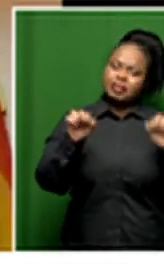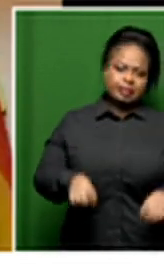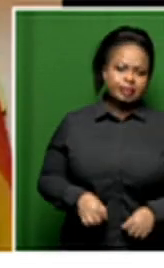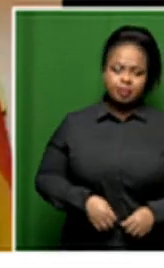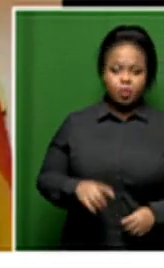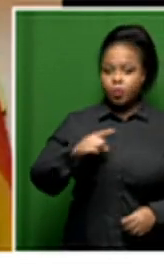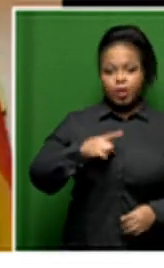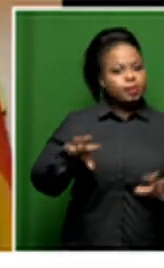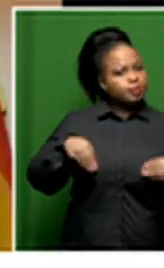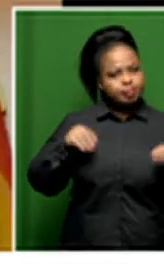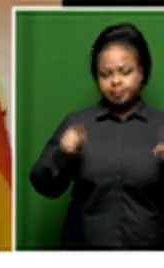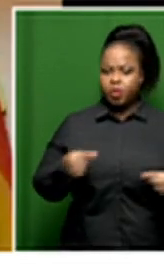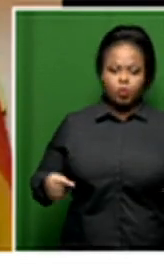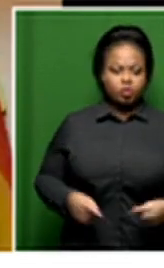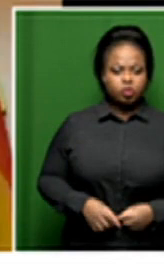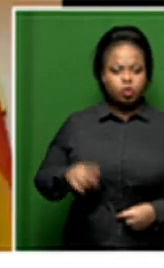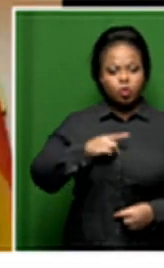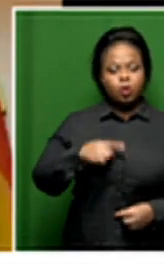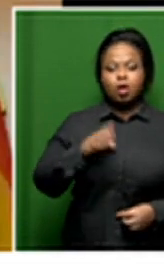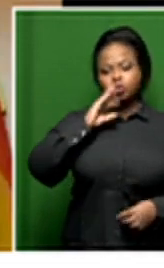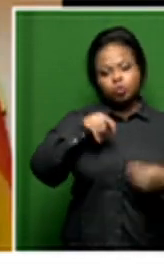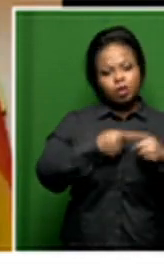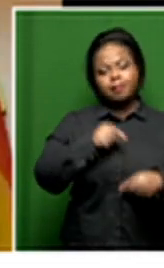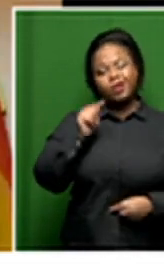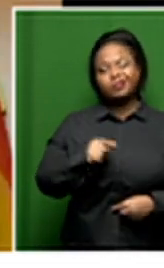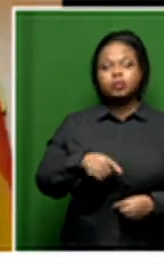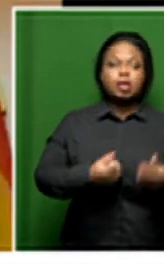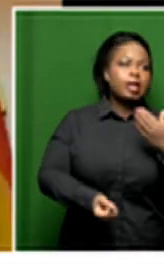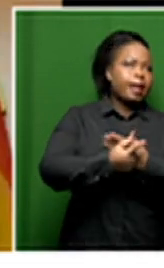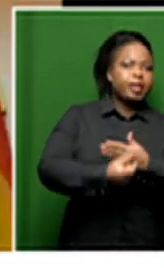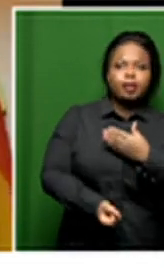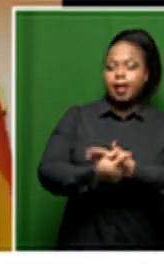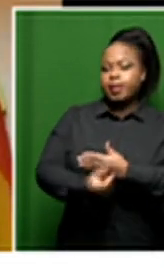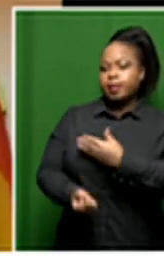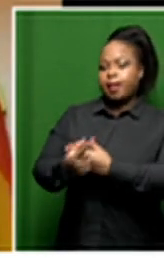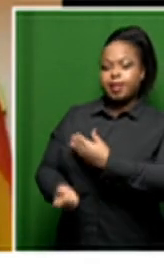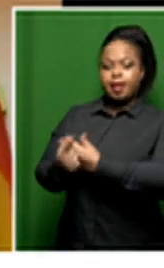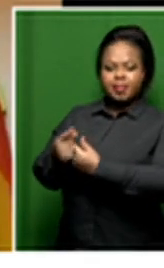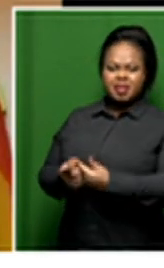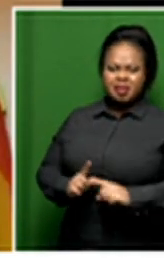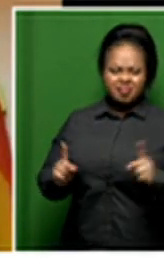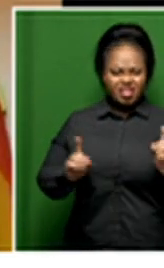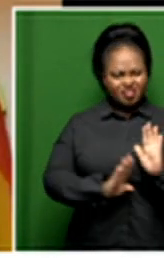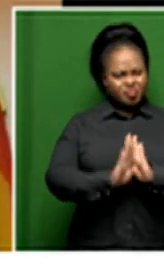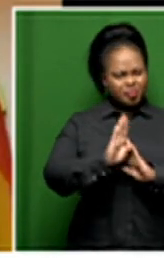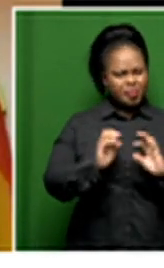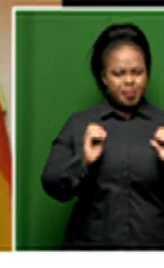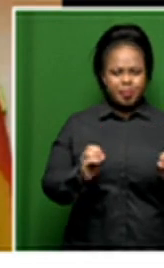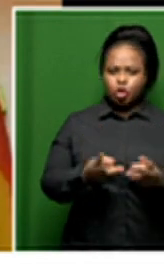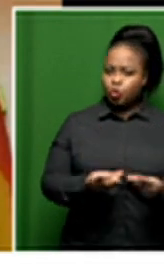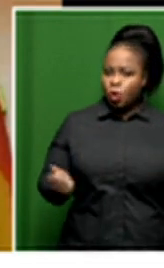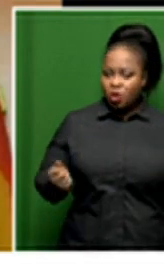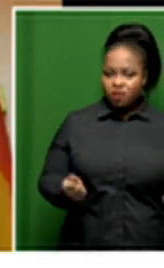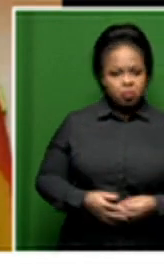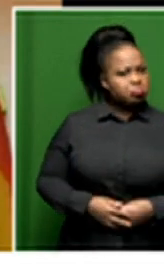it cannot be acceptable where we've been talking about incidents after incident, but then there's no progress in showing and